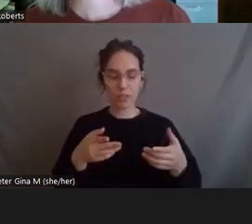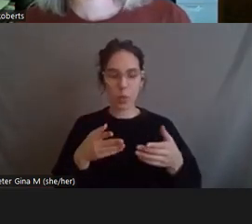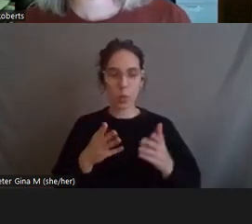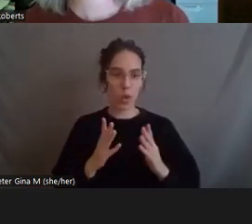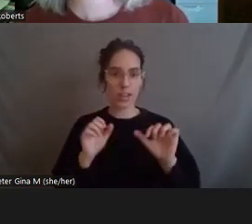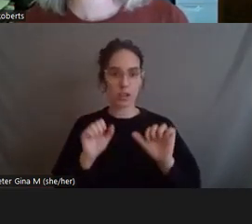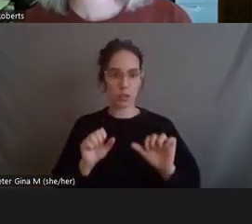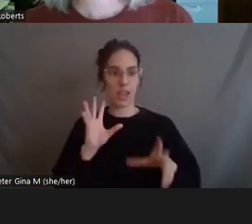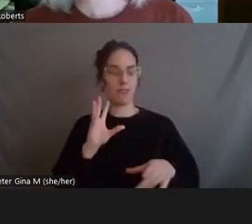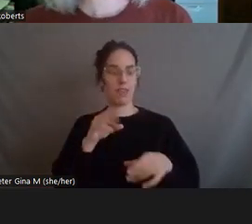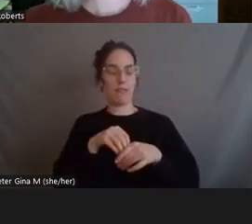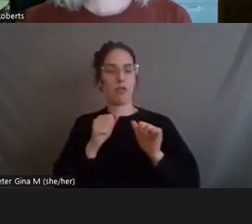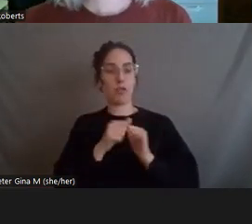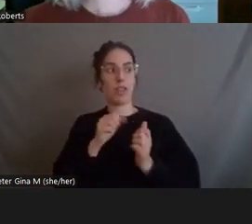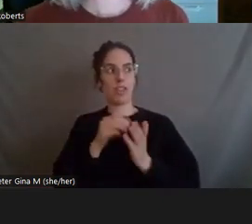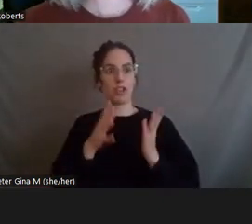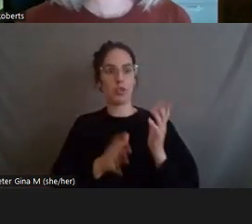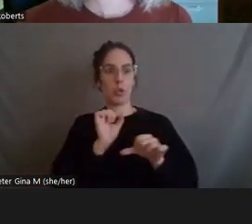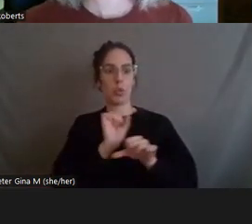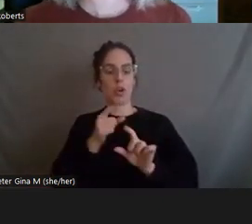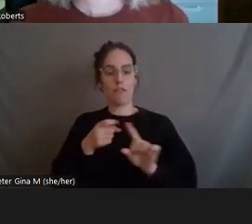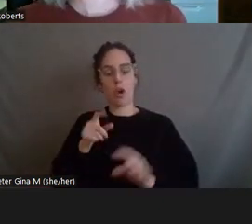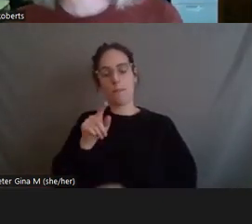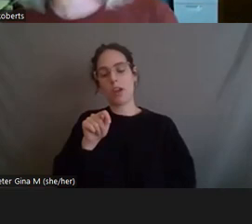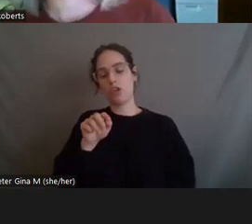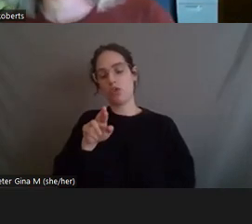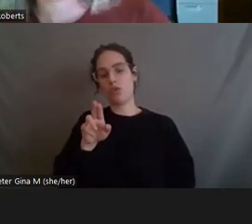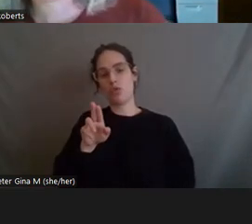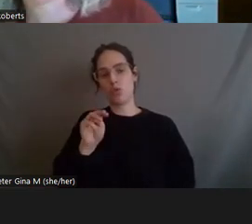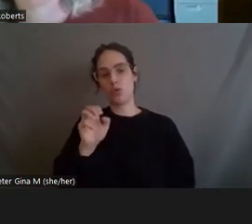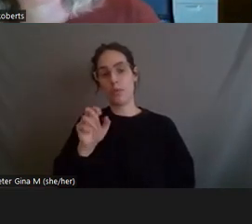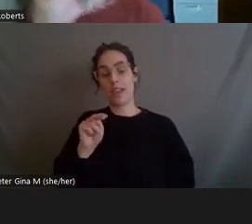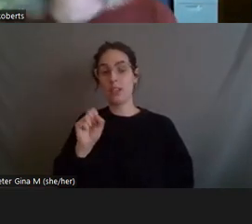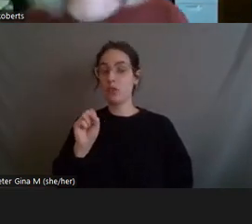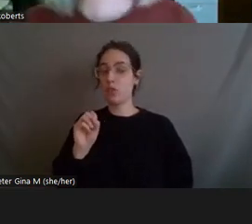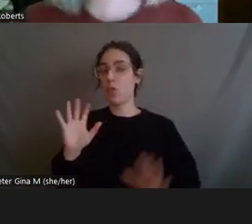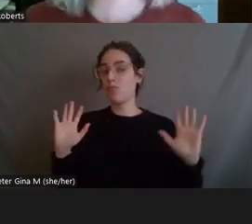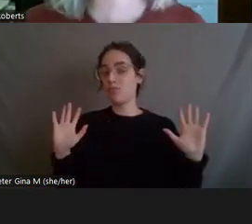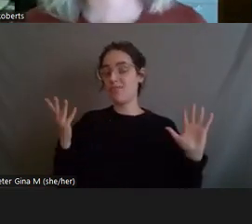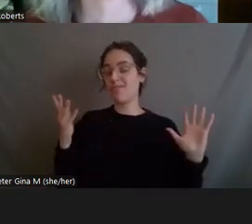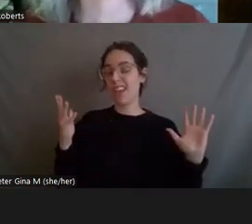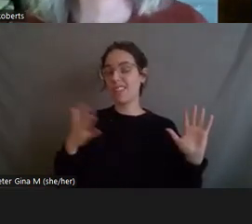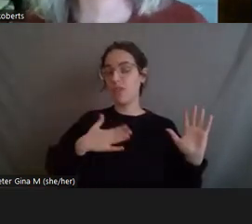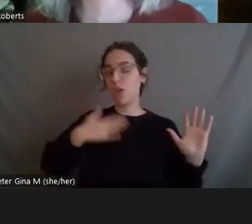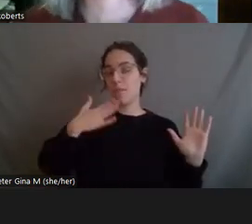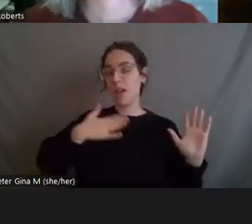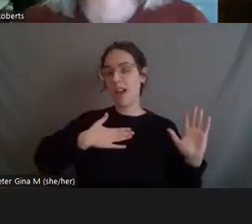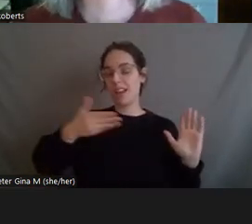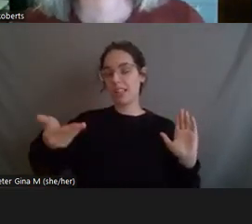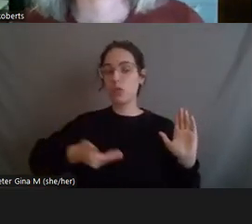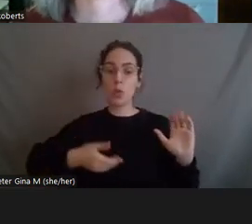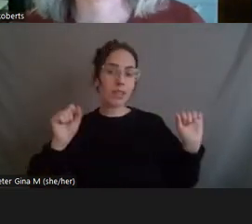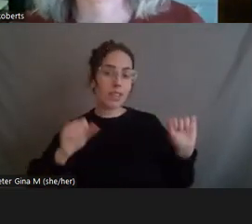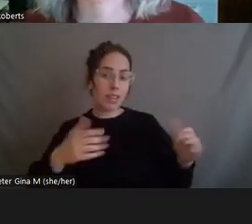from Truman. So that would be my intro. Yeah, thank you, Stephanie. And